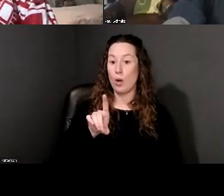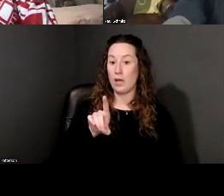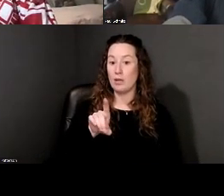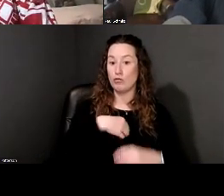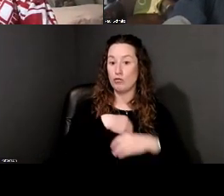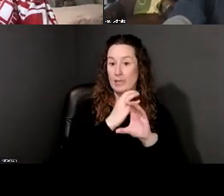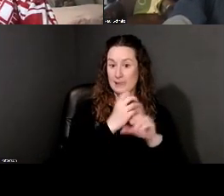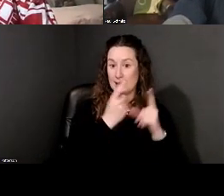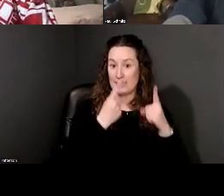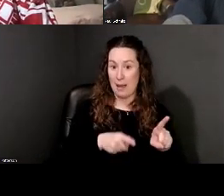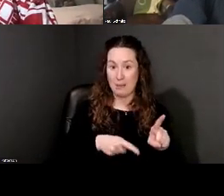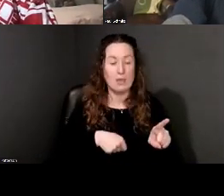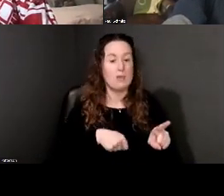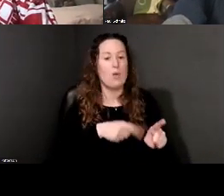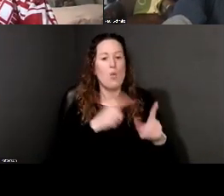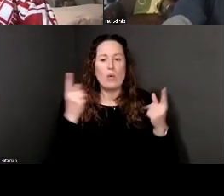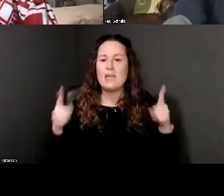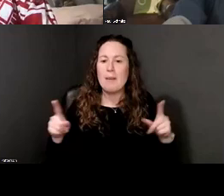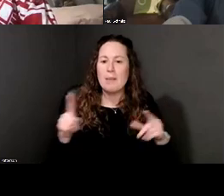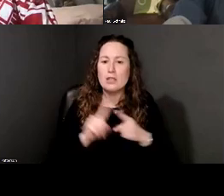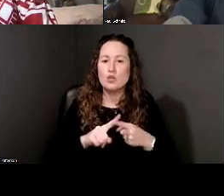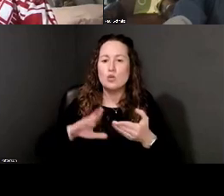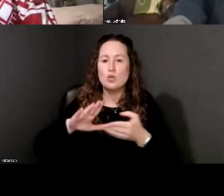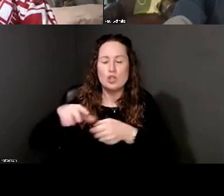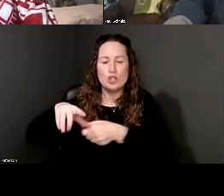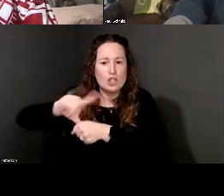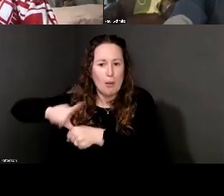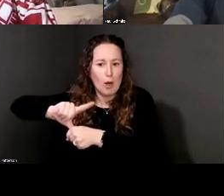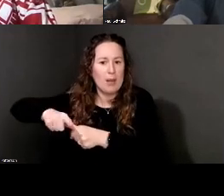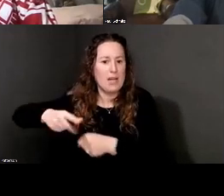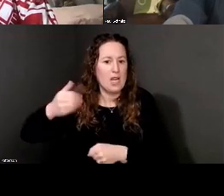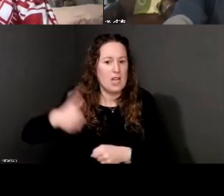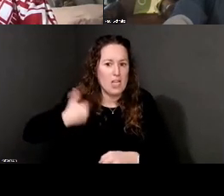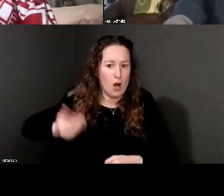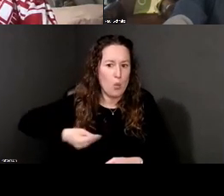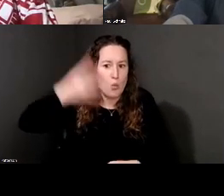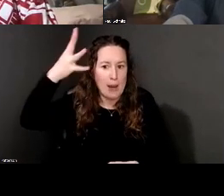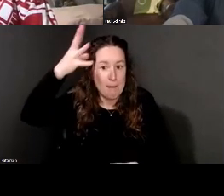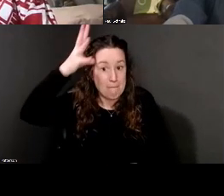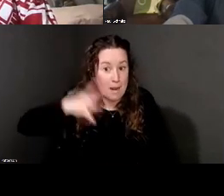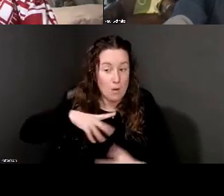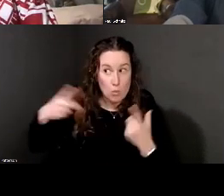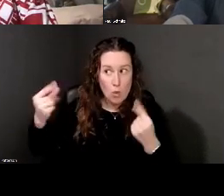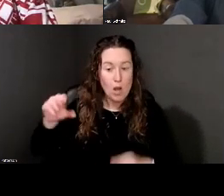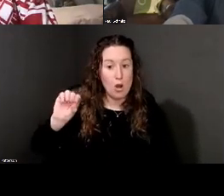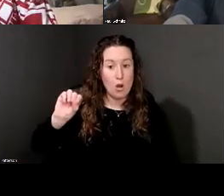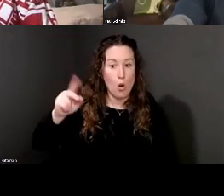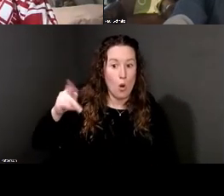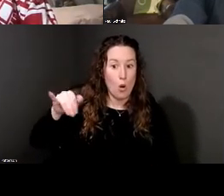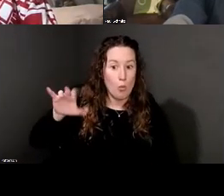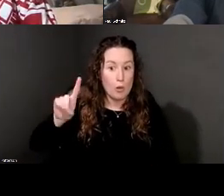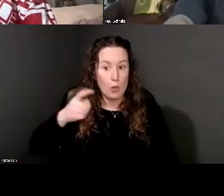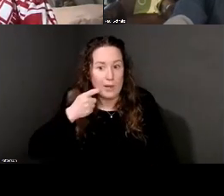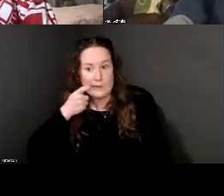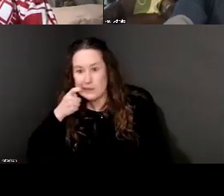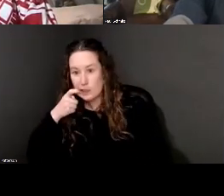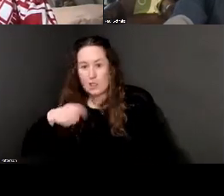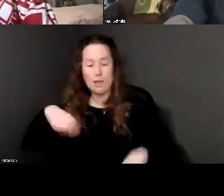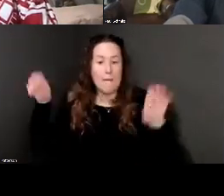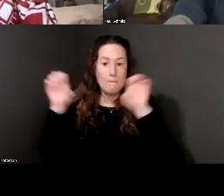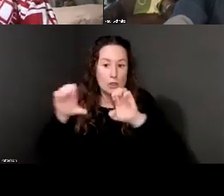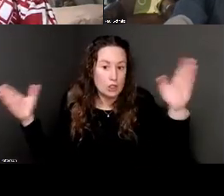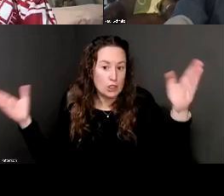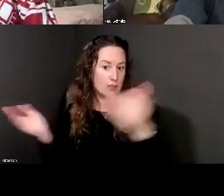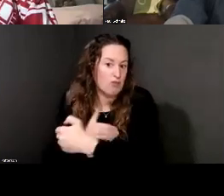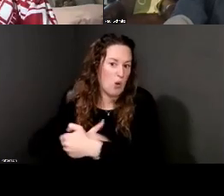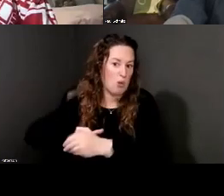to suburban young white males? Wow, opiate addiction, emergency rooms, you know, death